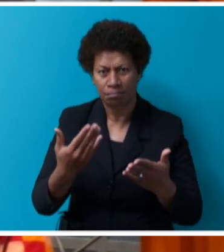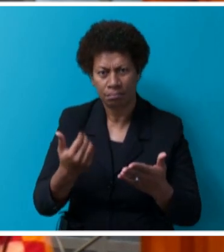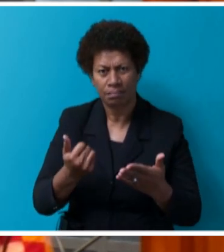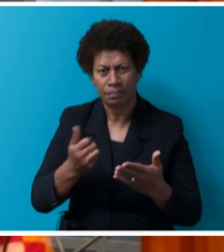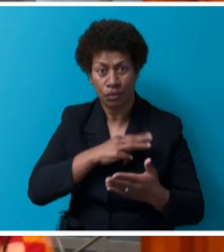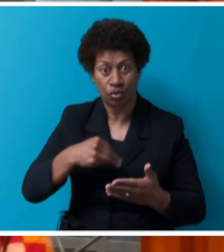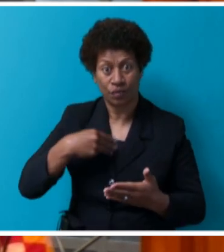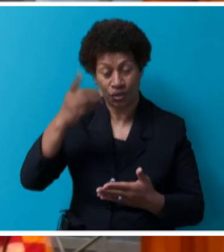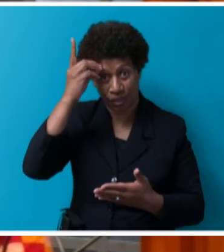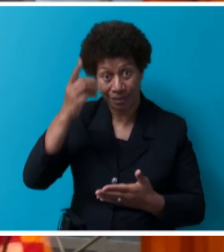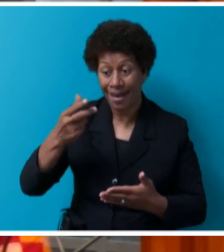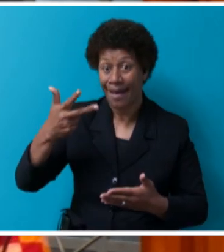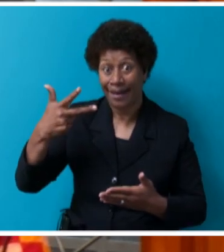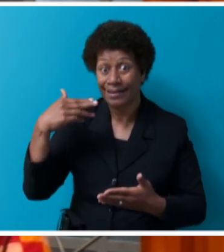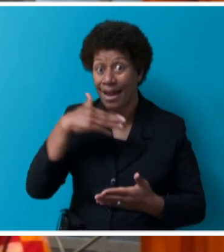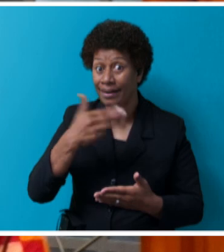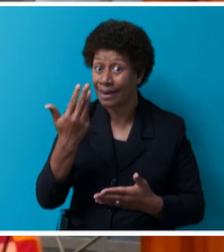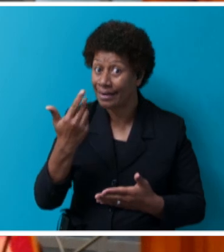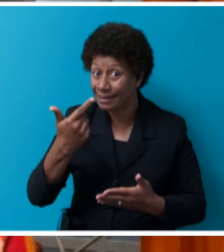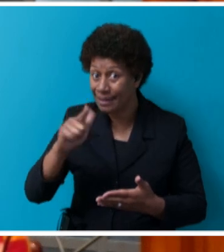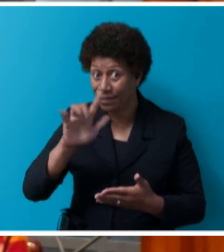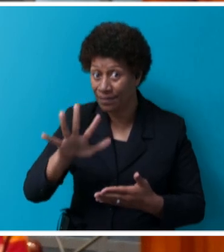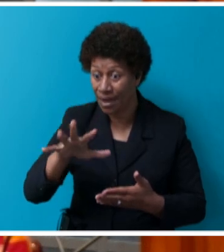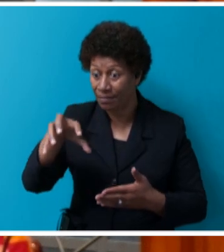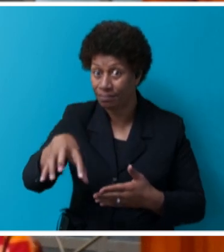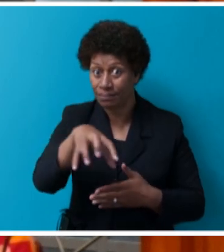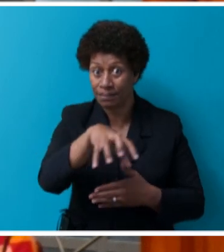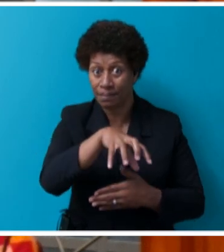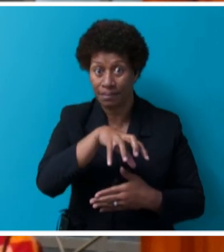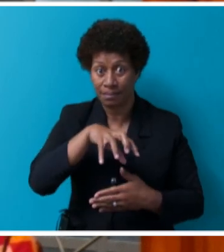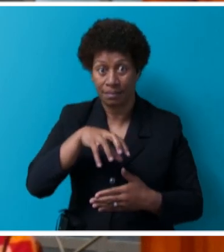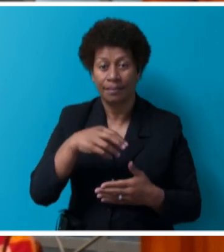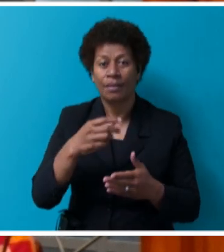the 875 centers, only 5